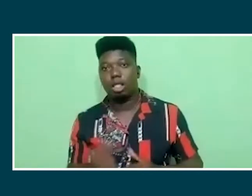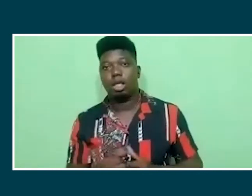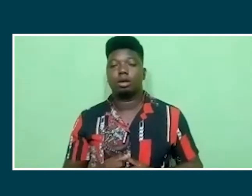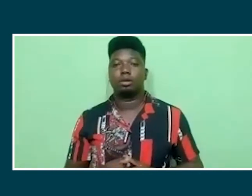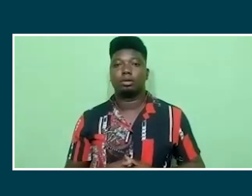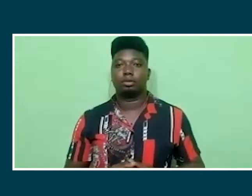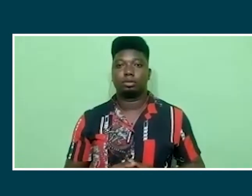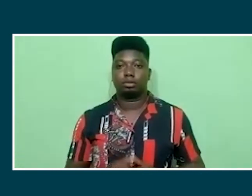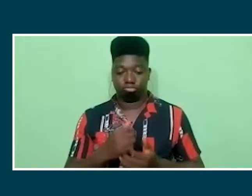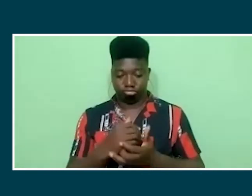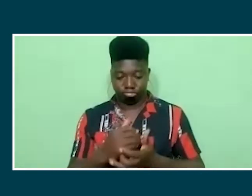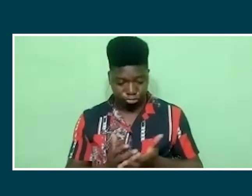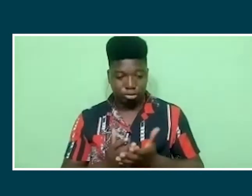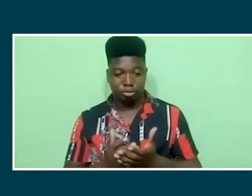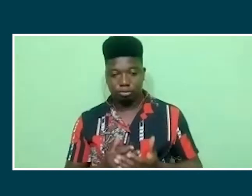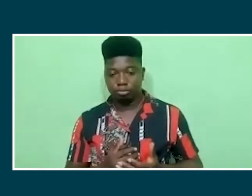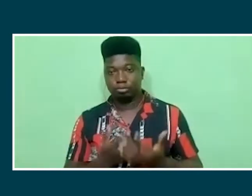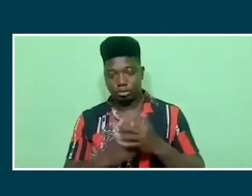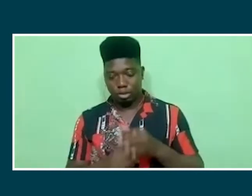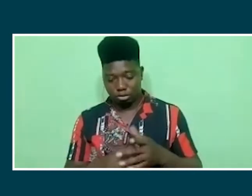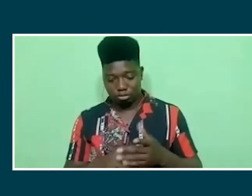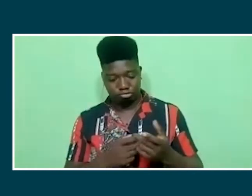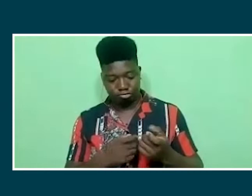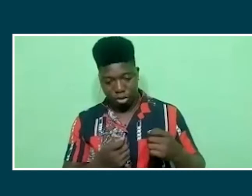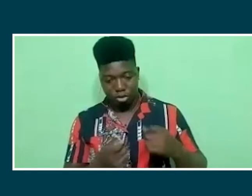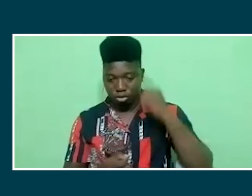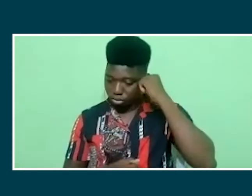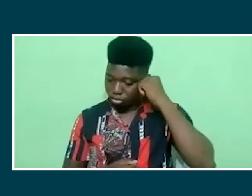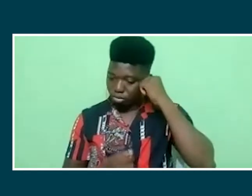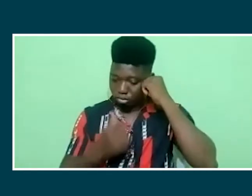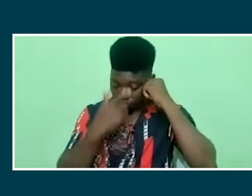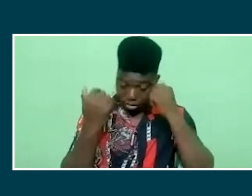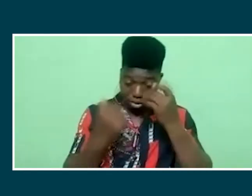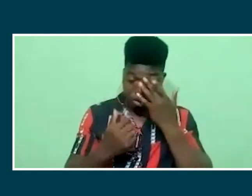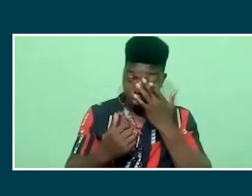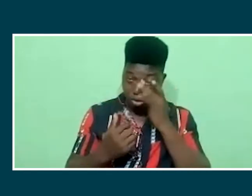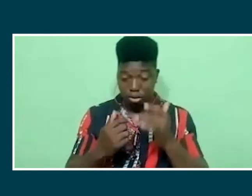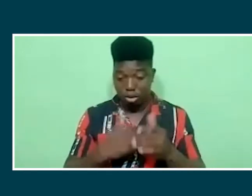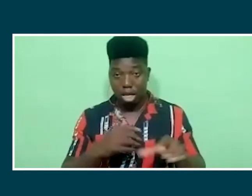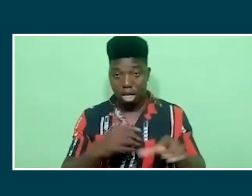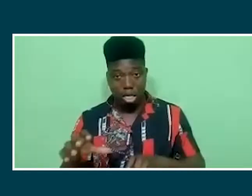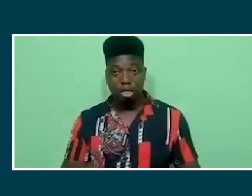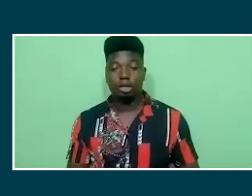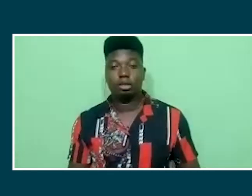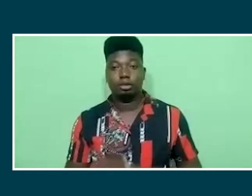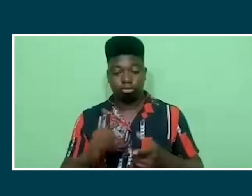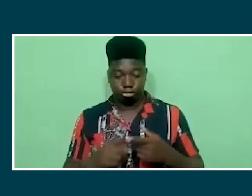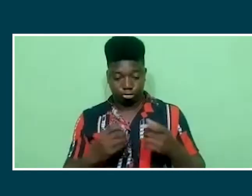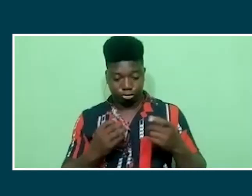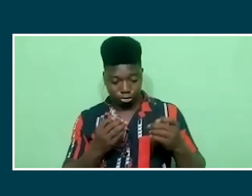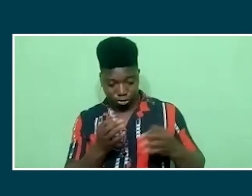even started mentoring them. Why? Because I didn't want the society to define me. and I believed in my